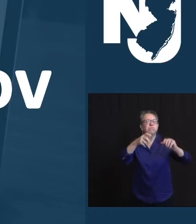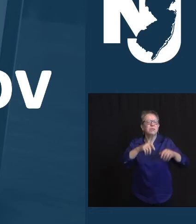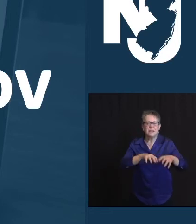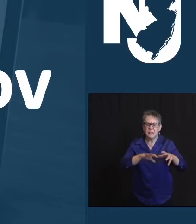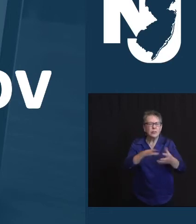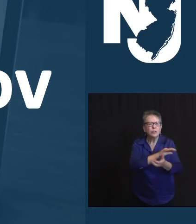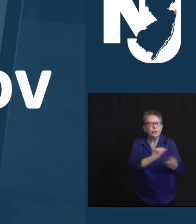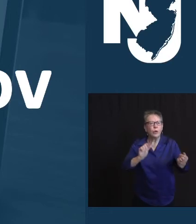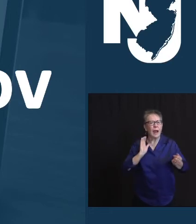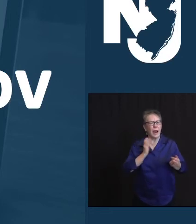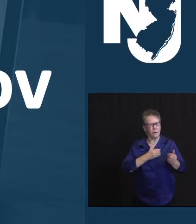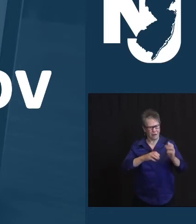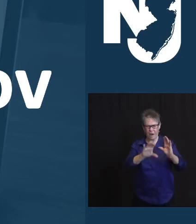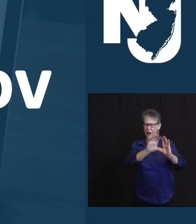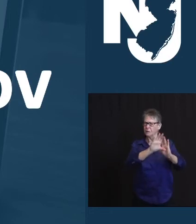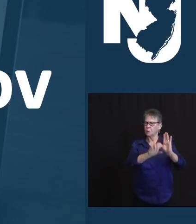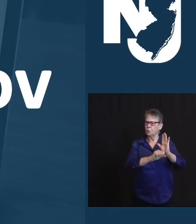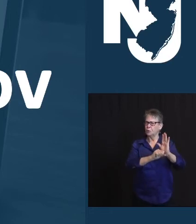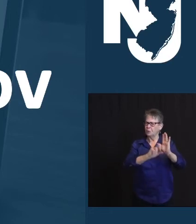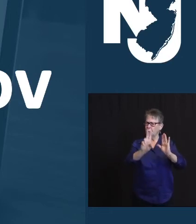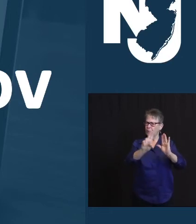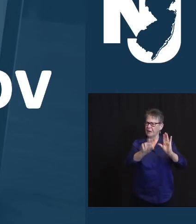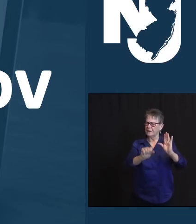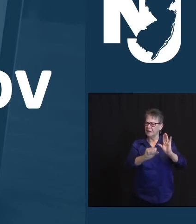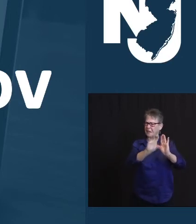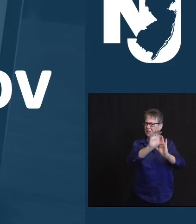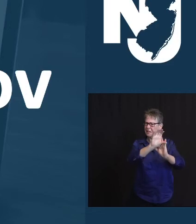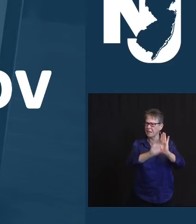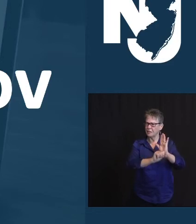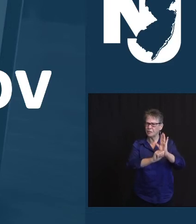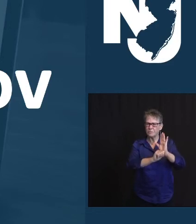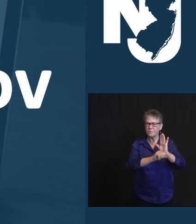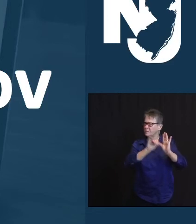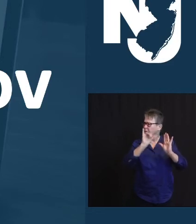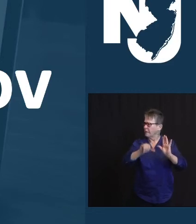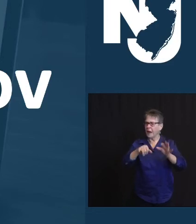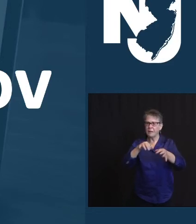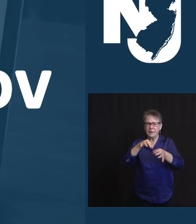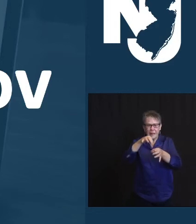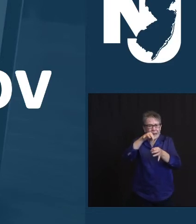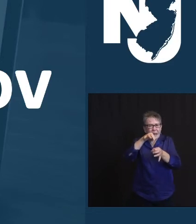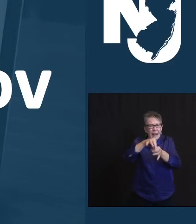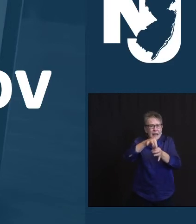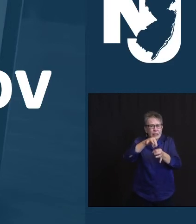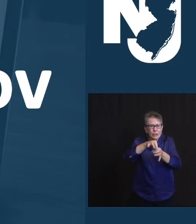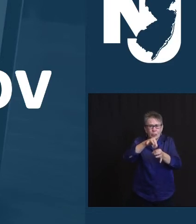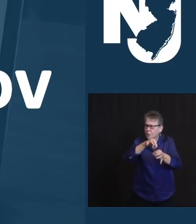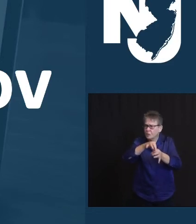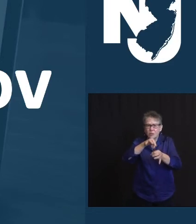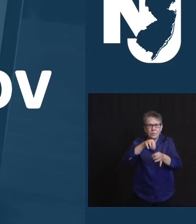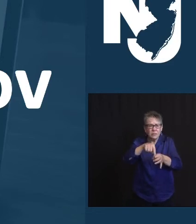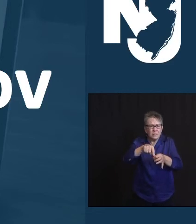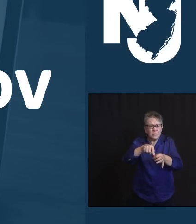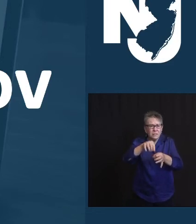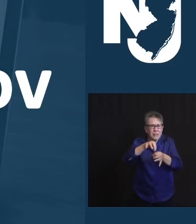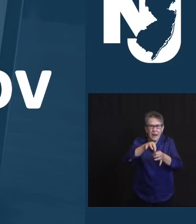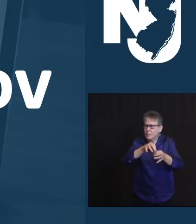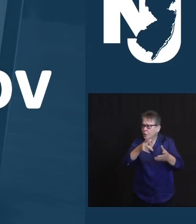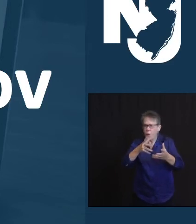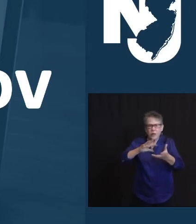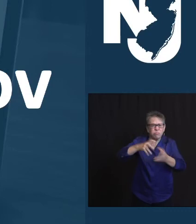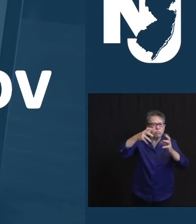to overthrow a free and fair election decided by the American people. An American president sitting in the Oval Office